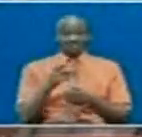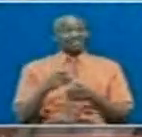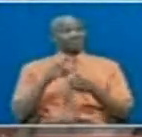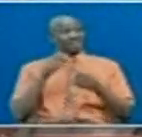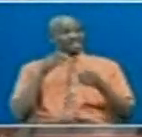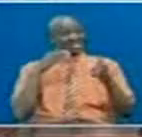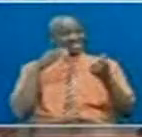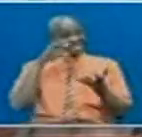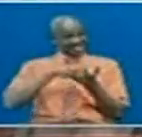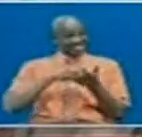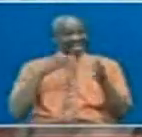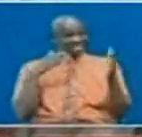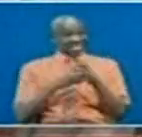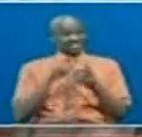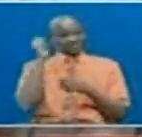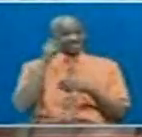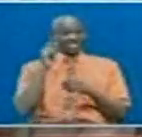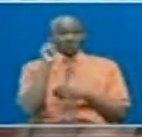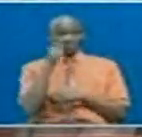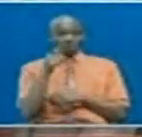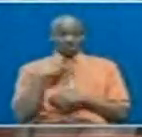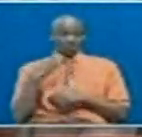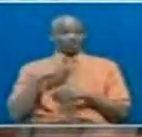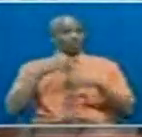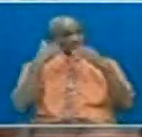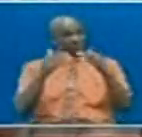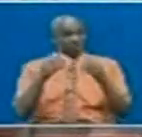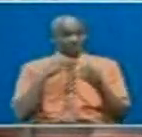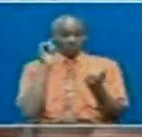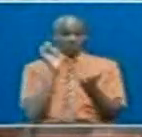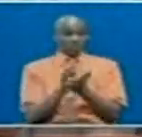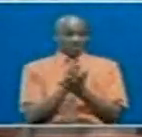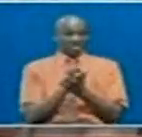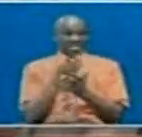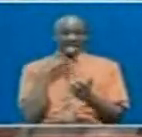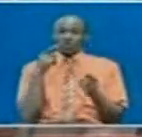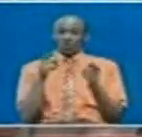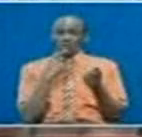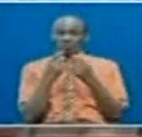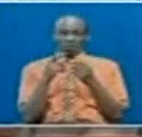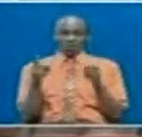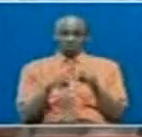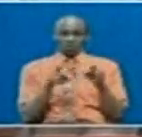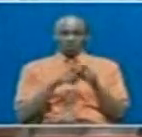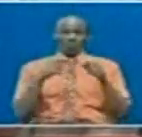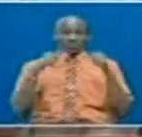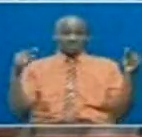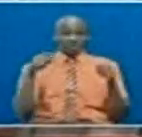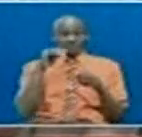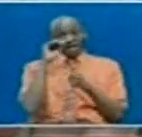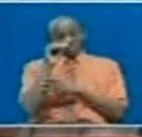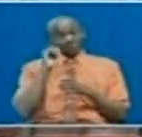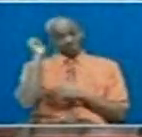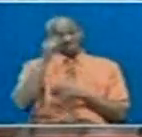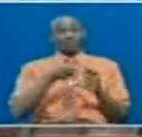Kenyatta adjourned indefinitely was thrown out. Let's talk about that. And also, you'll talk about the opposition. The opposition is actually still asking for the